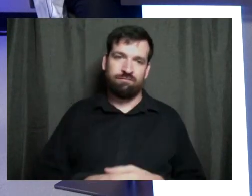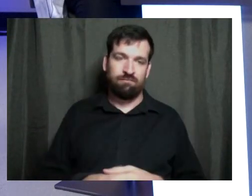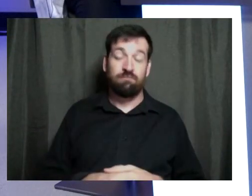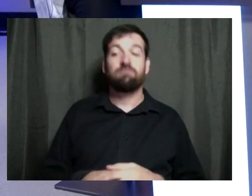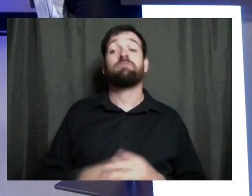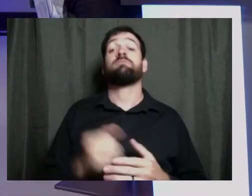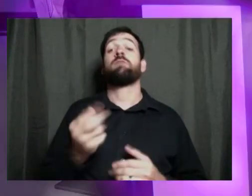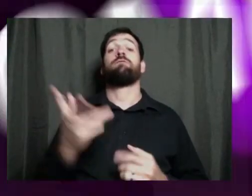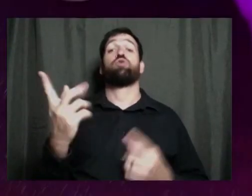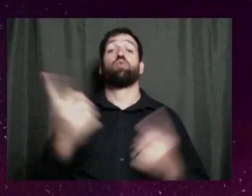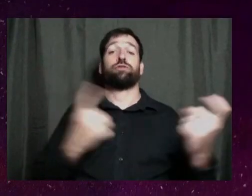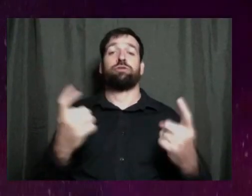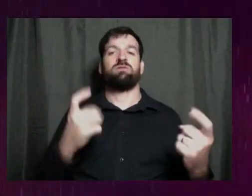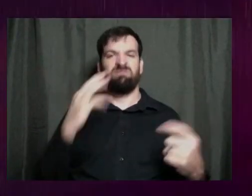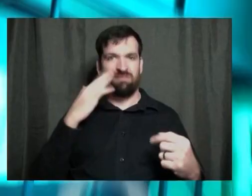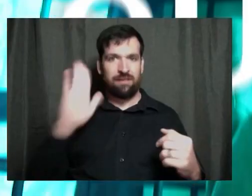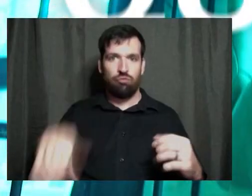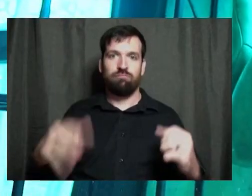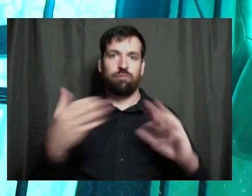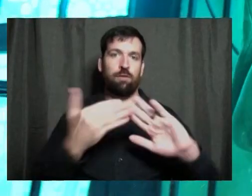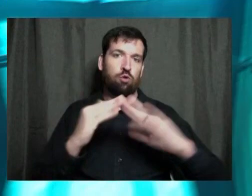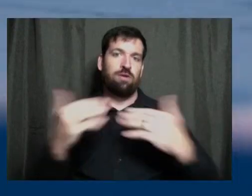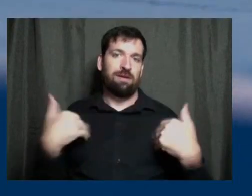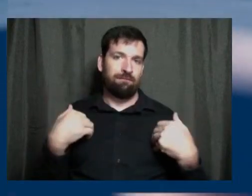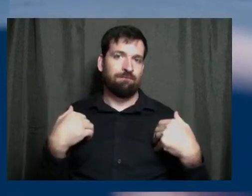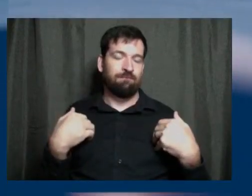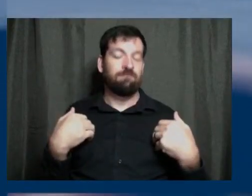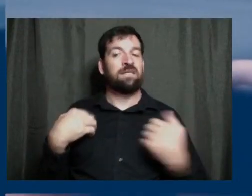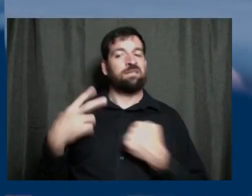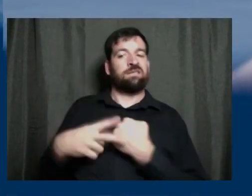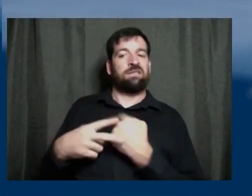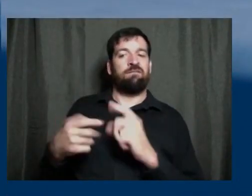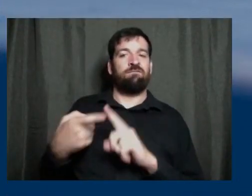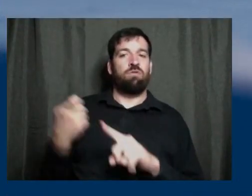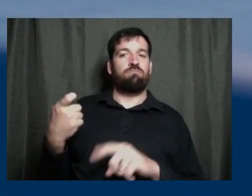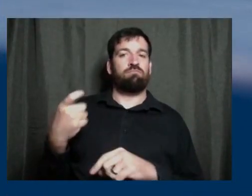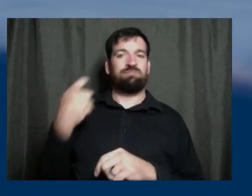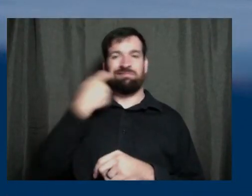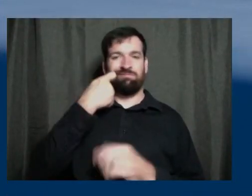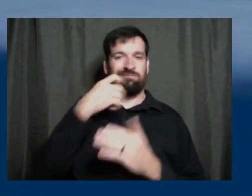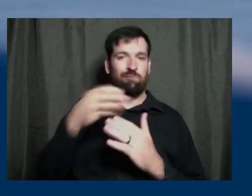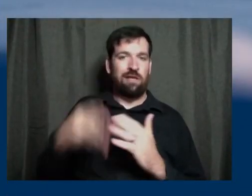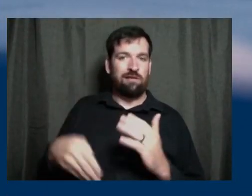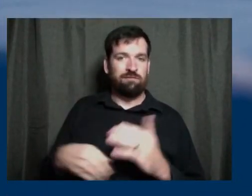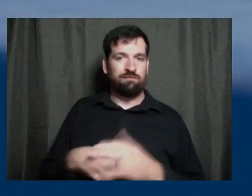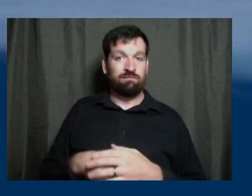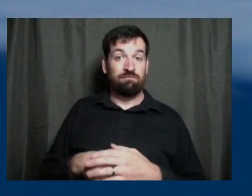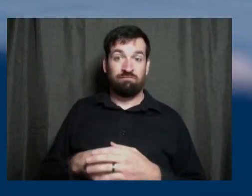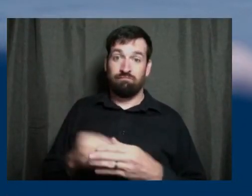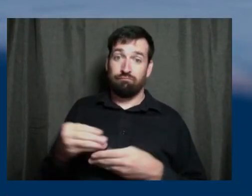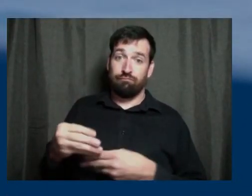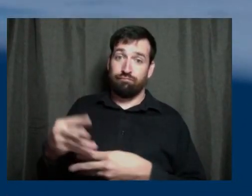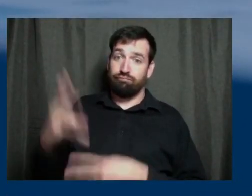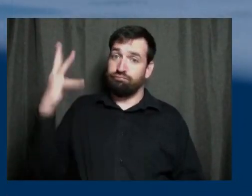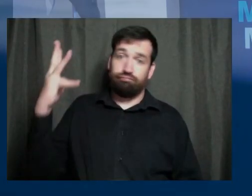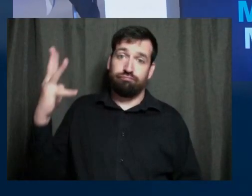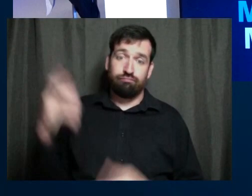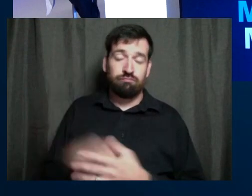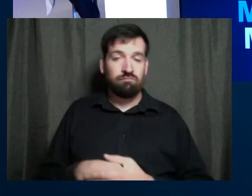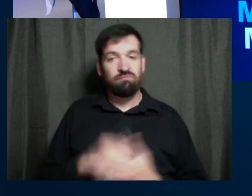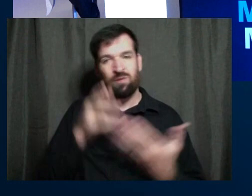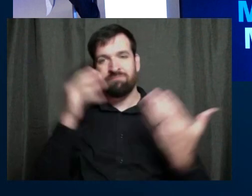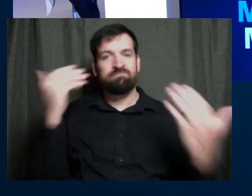in. I know our community has some questions. They've been saving them for over the weekend, and we've got build some. them up. I know they're building up, so I'm just going to get to those really